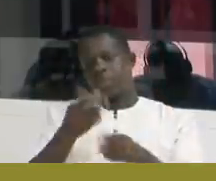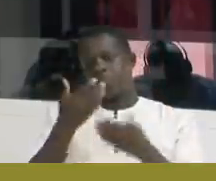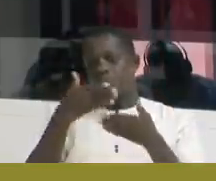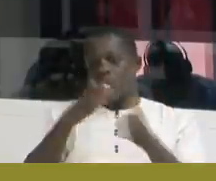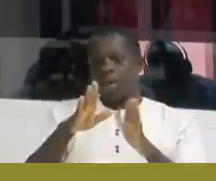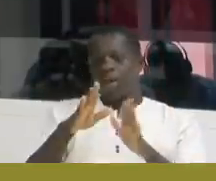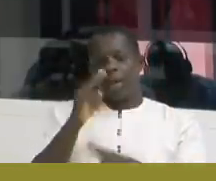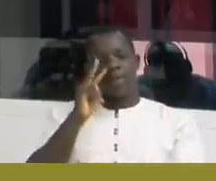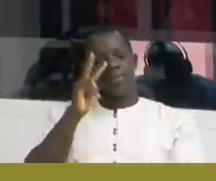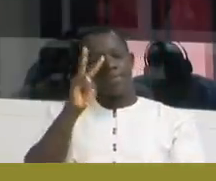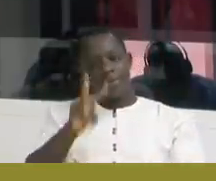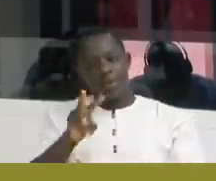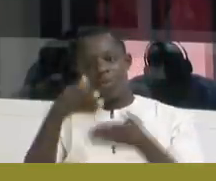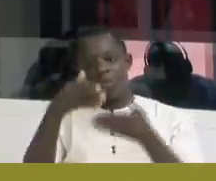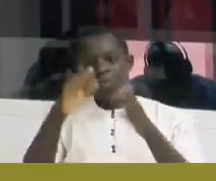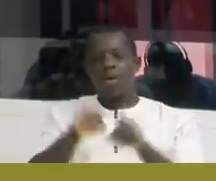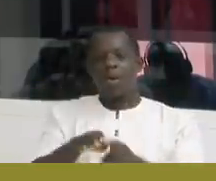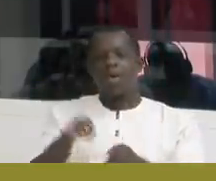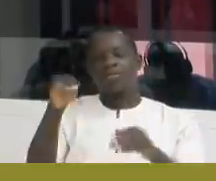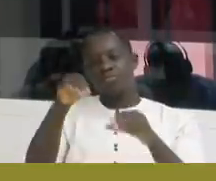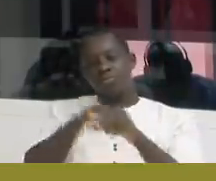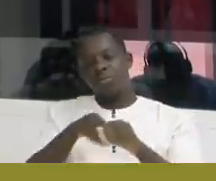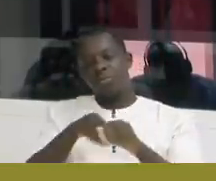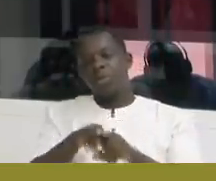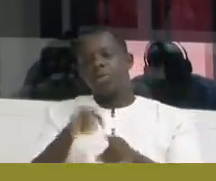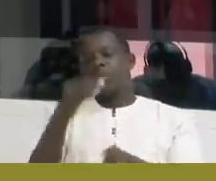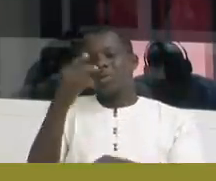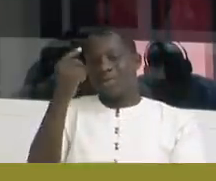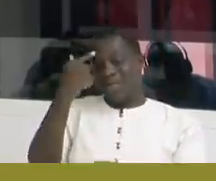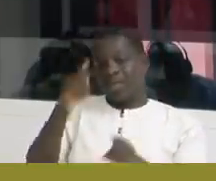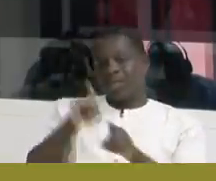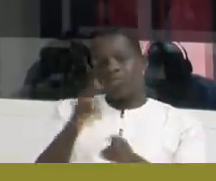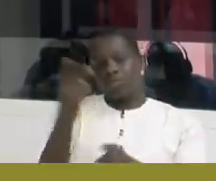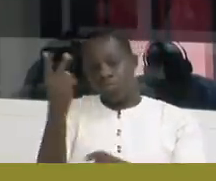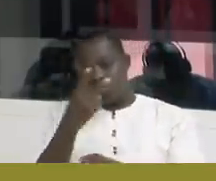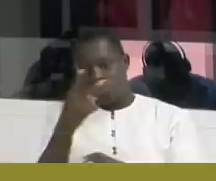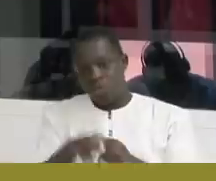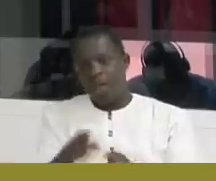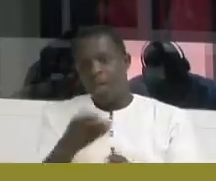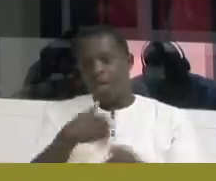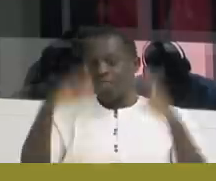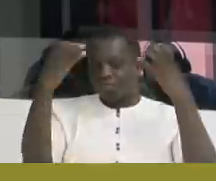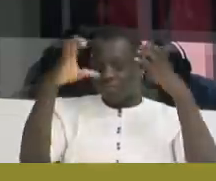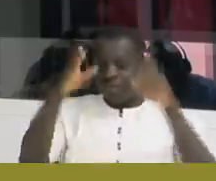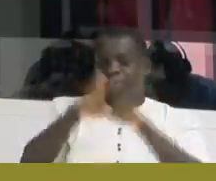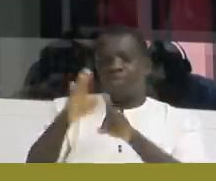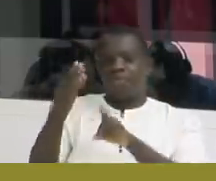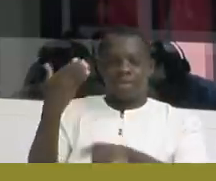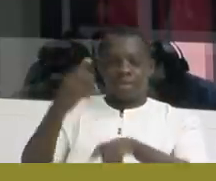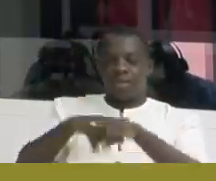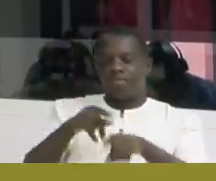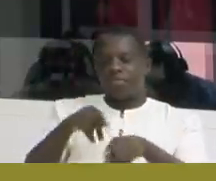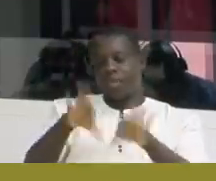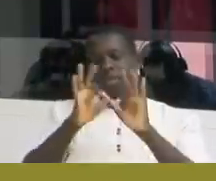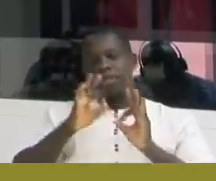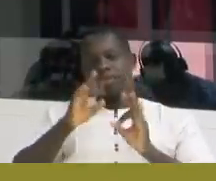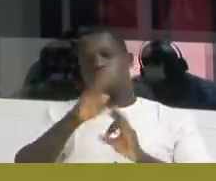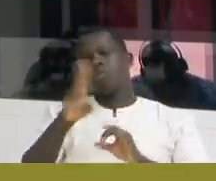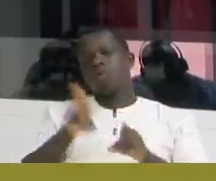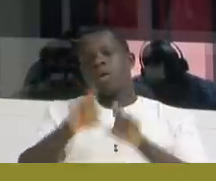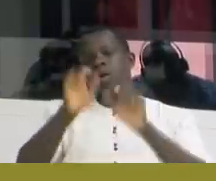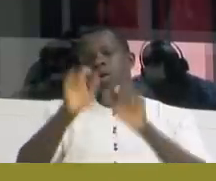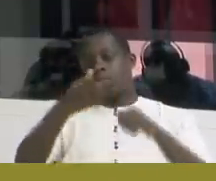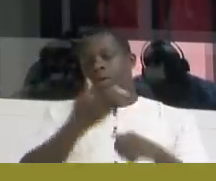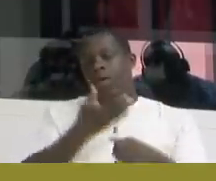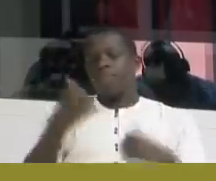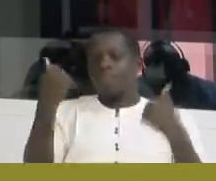it. If you interpret it as bad blood, I didn't look at it as bad blood at the time. We would have still gone into combat